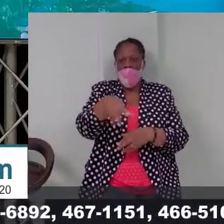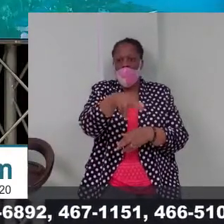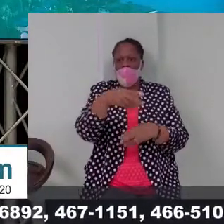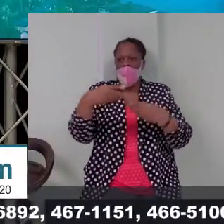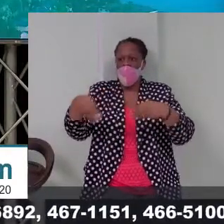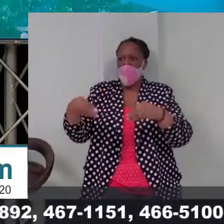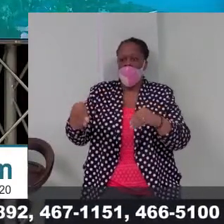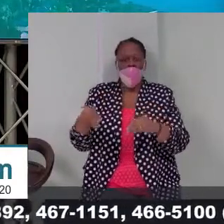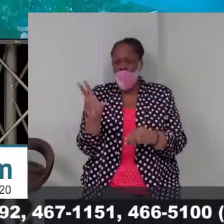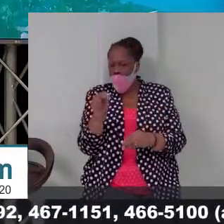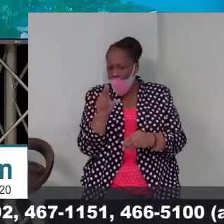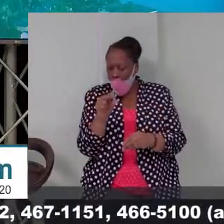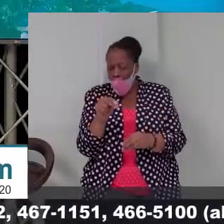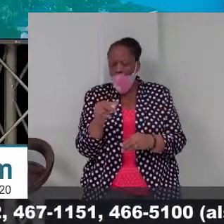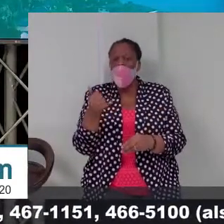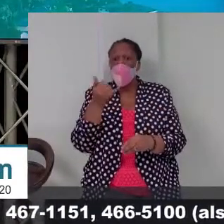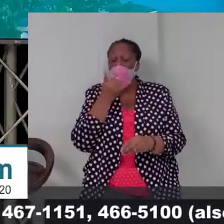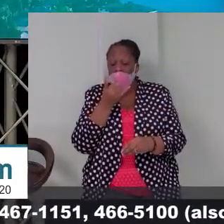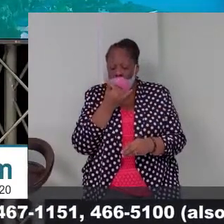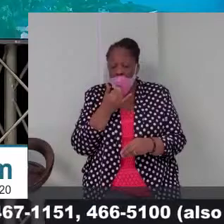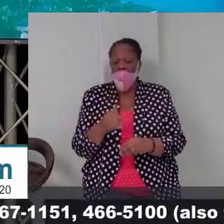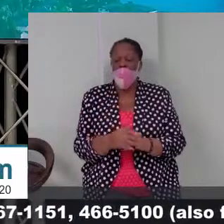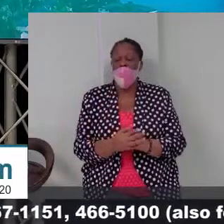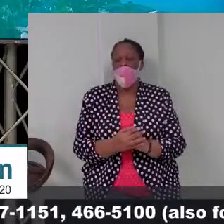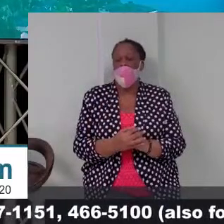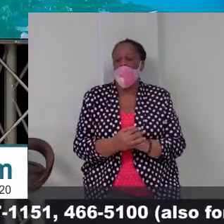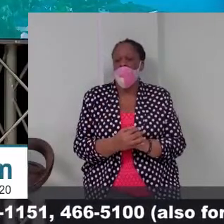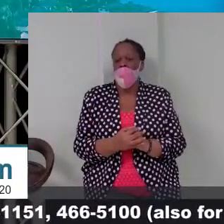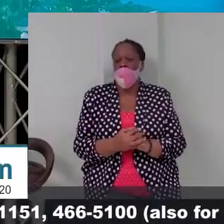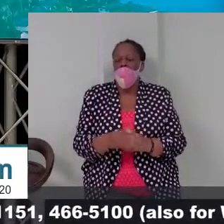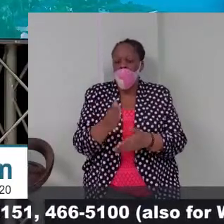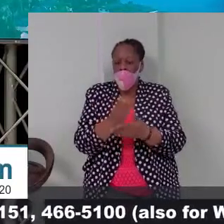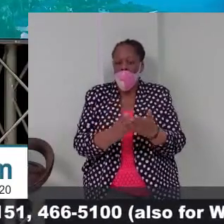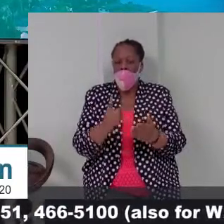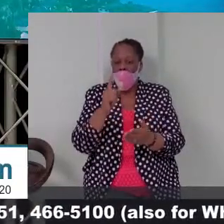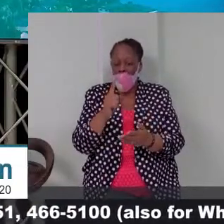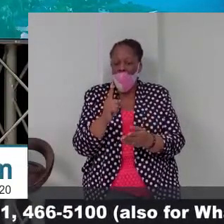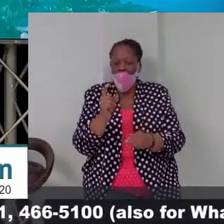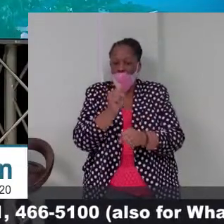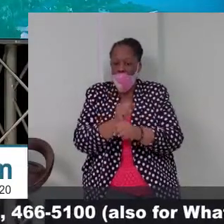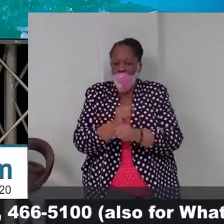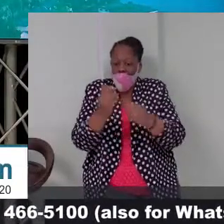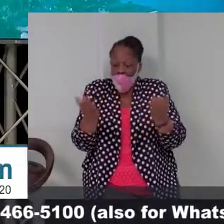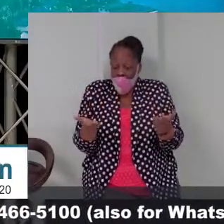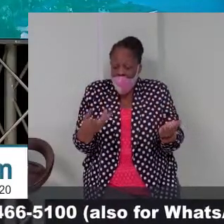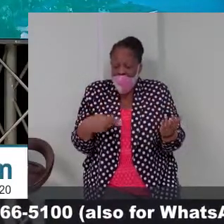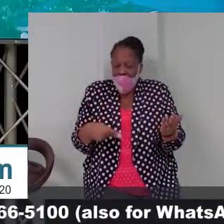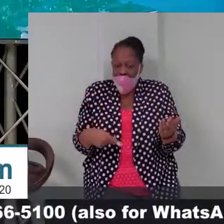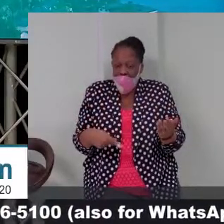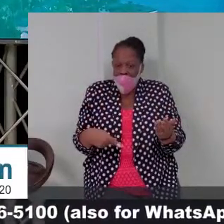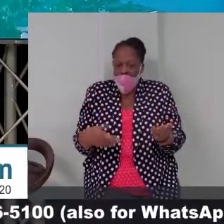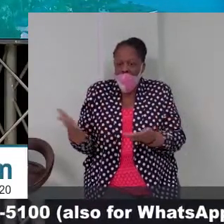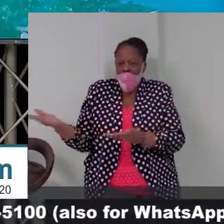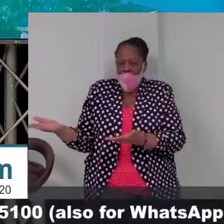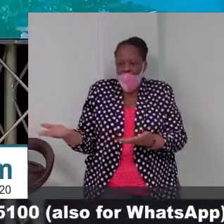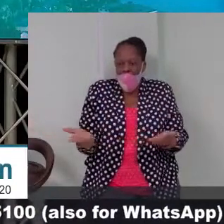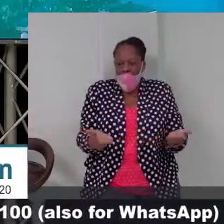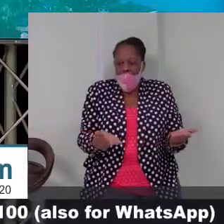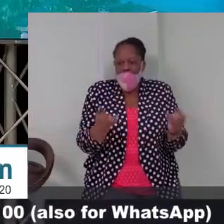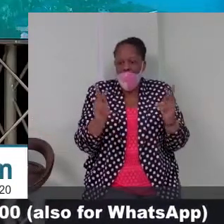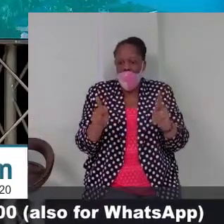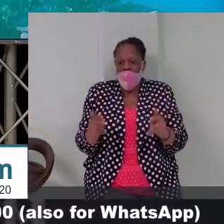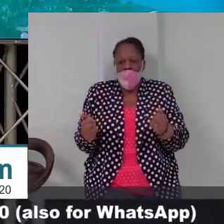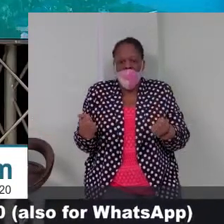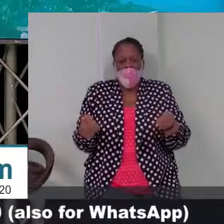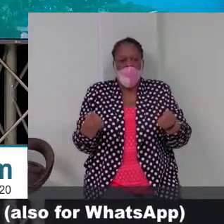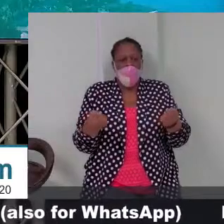the fact that people resist and ask, why do we have to follow them when you have such tight controls at the airport? Well, this is